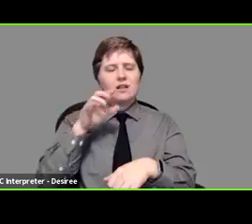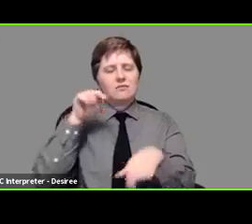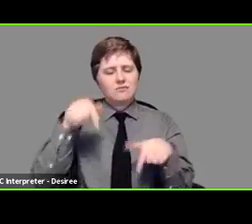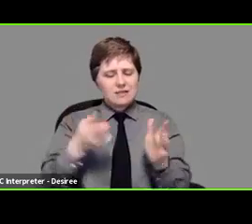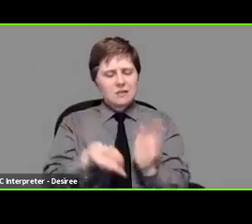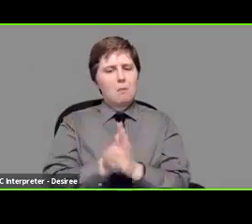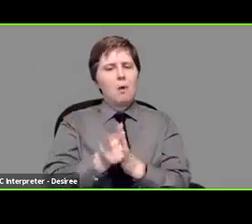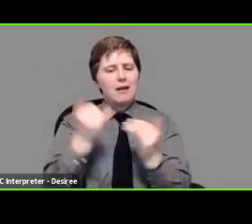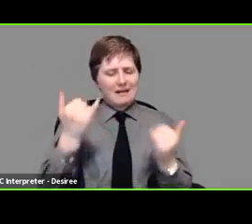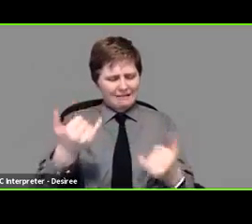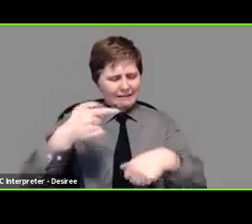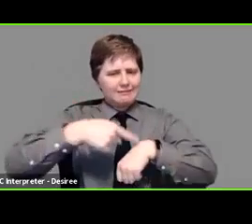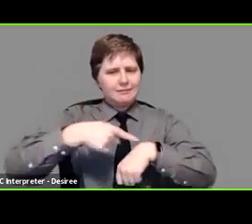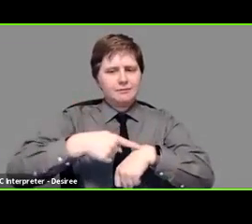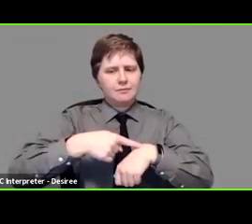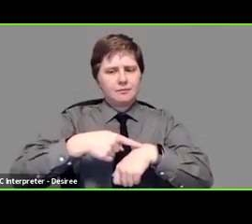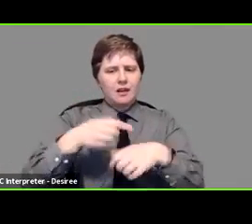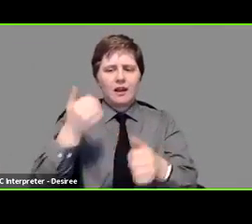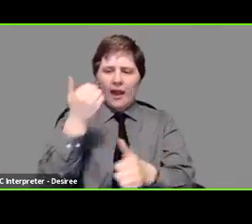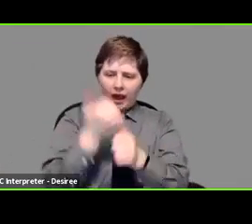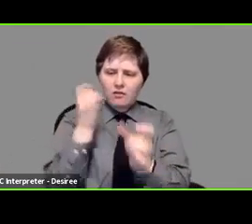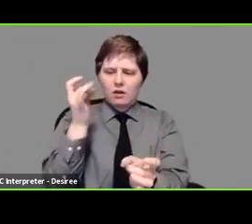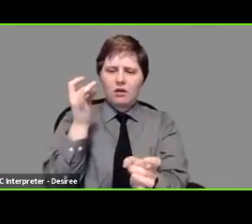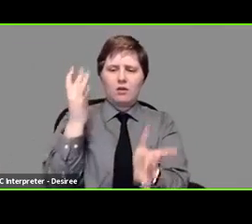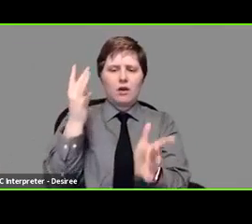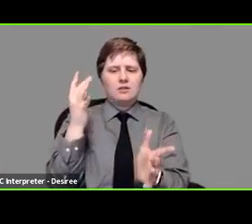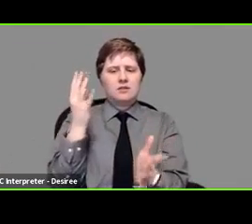moment, in every crisis,